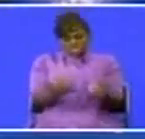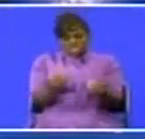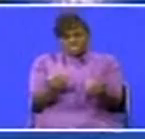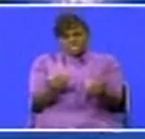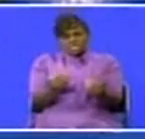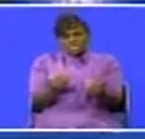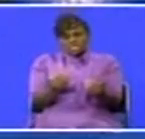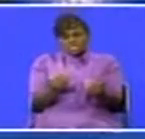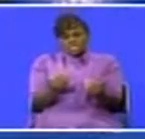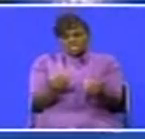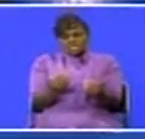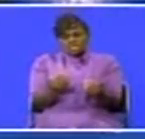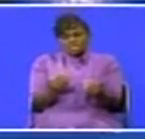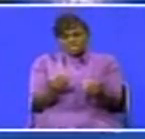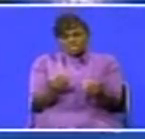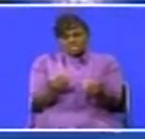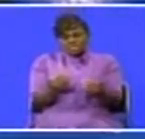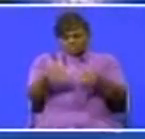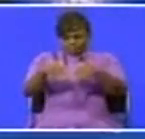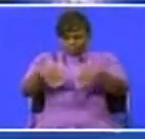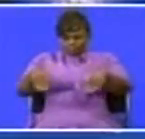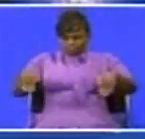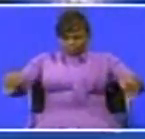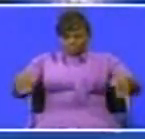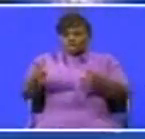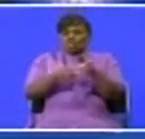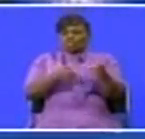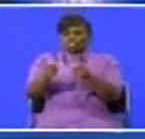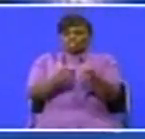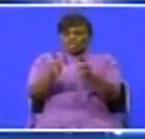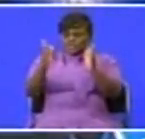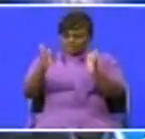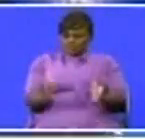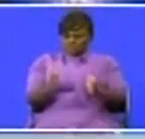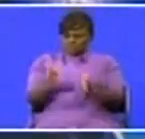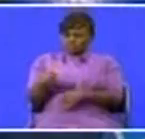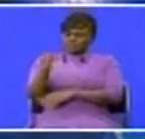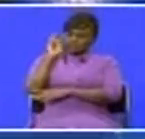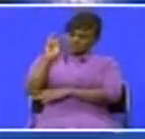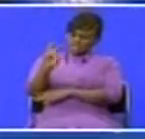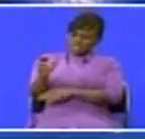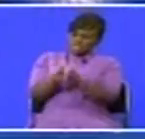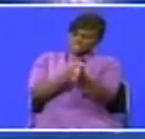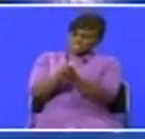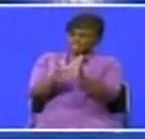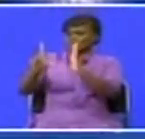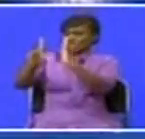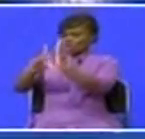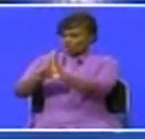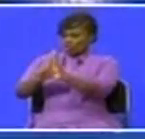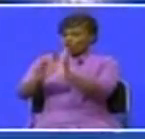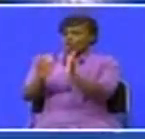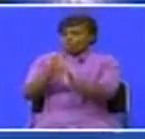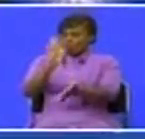need a sort of an unbiased regulator who will look at the interest of all